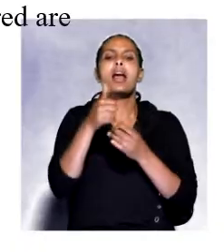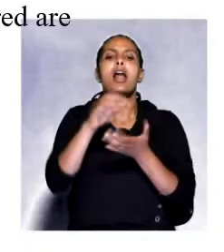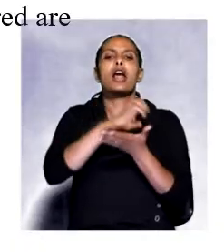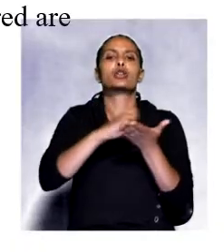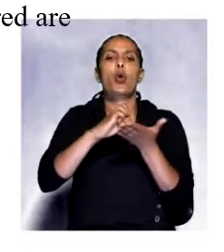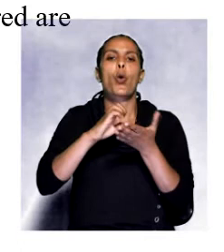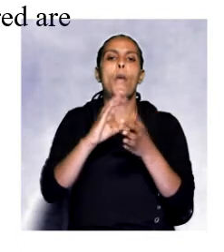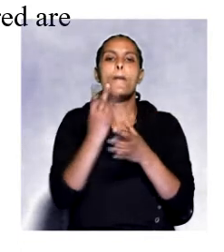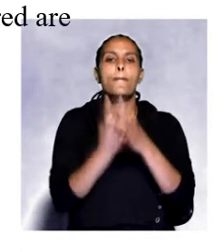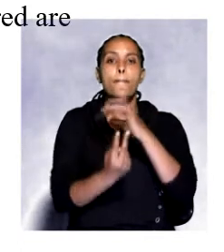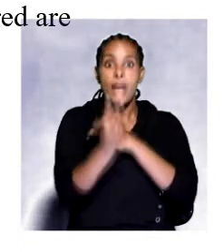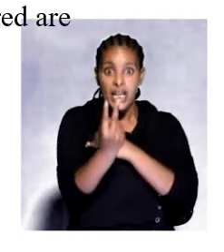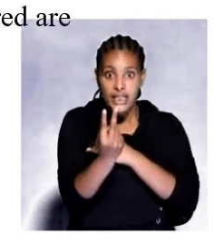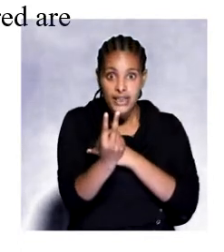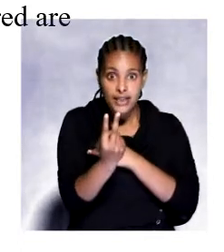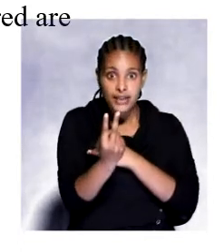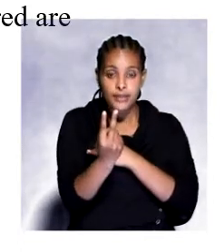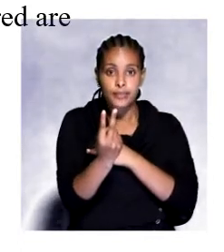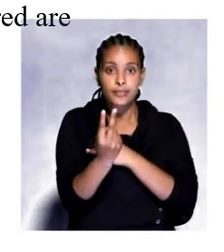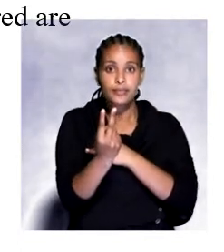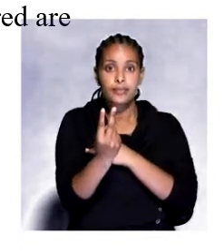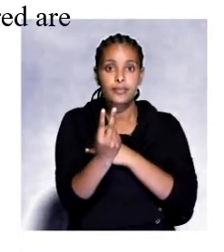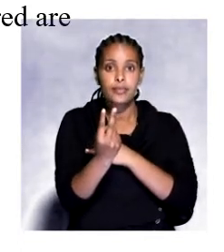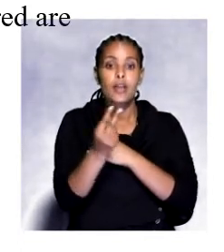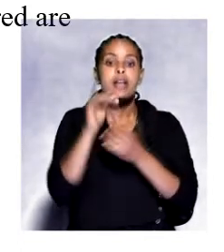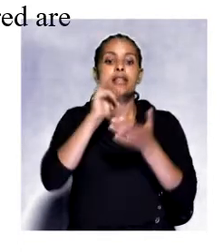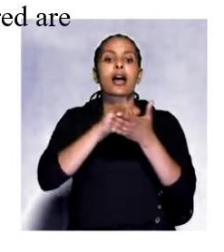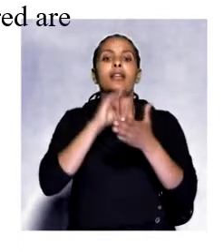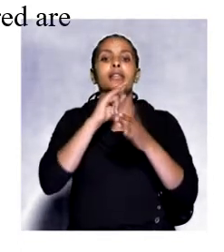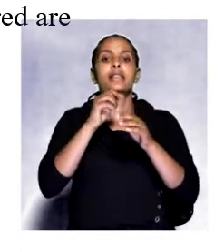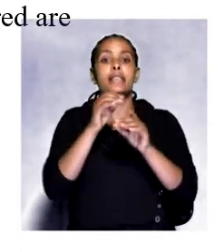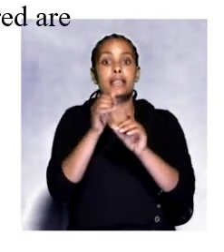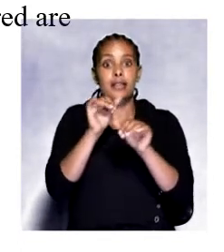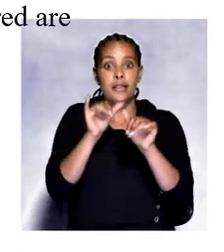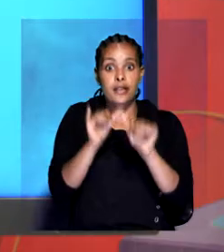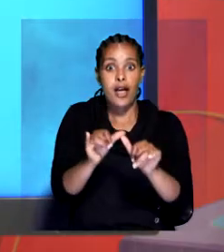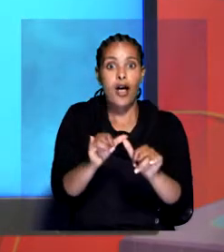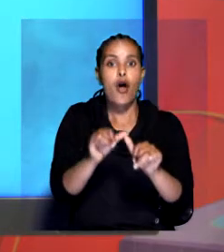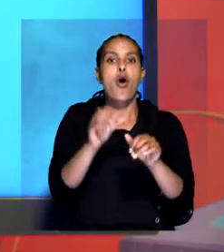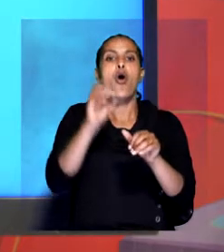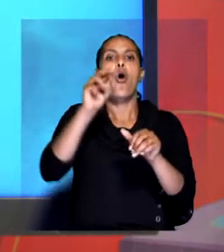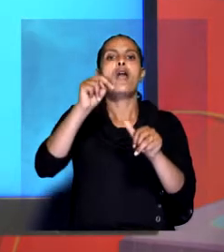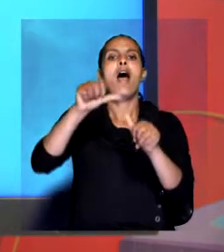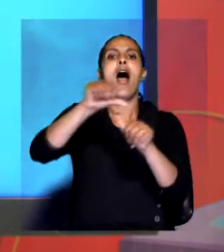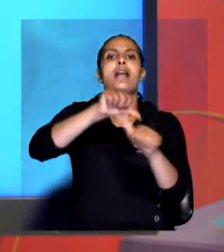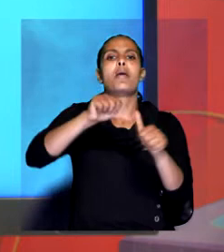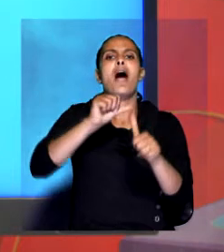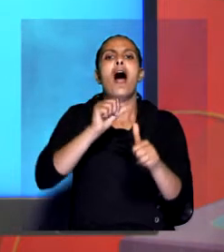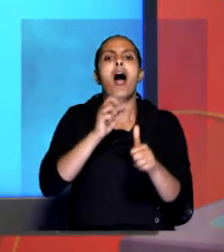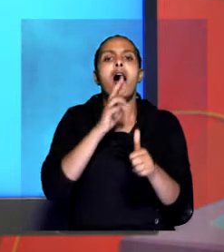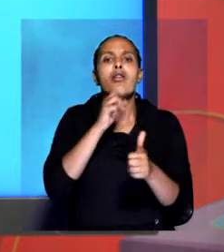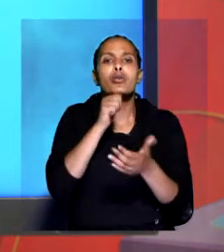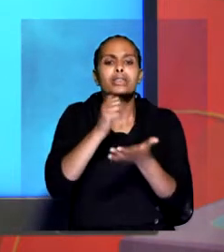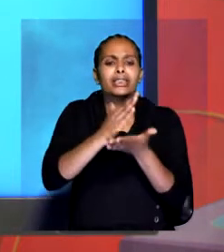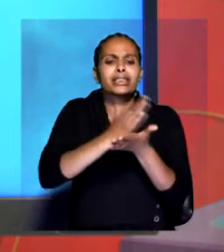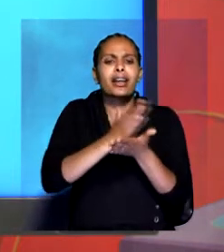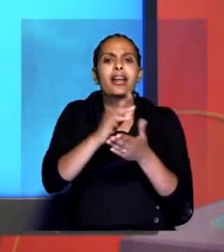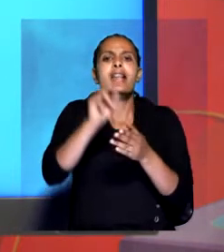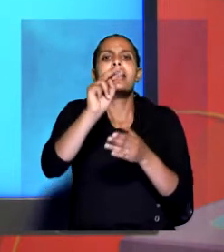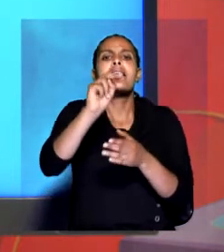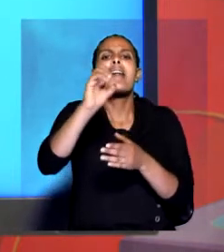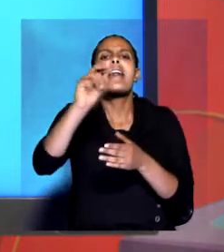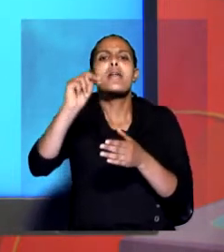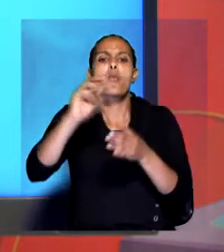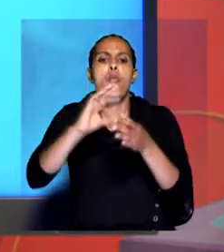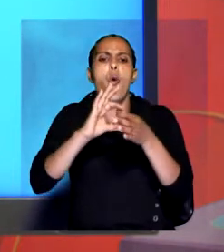The other electron pairs that stay with an atom and are not shared are called